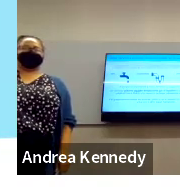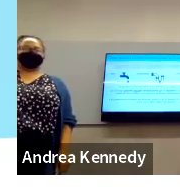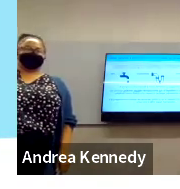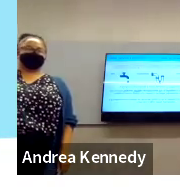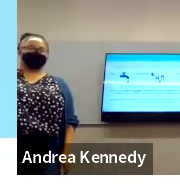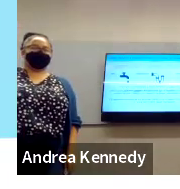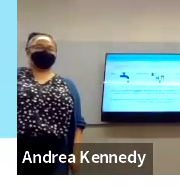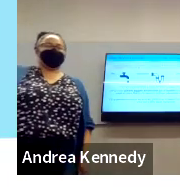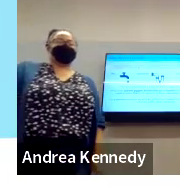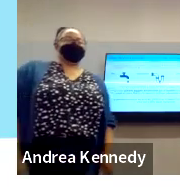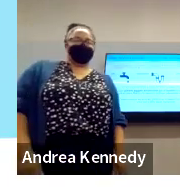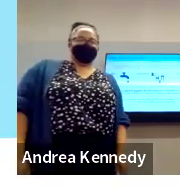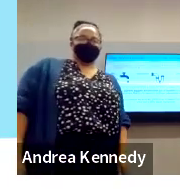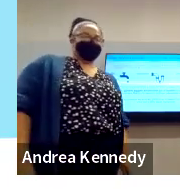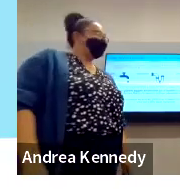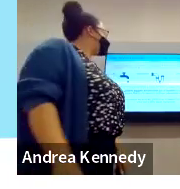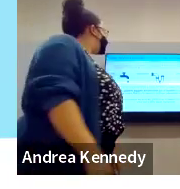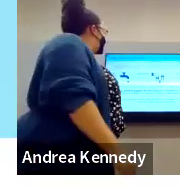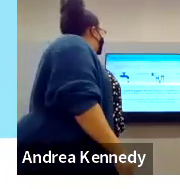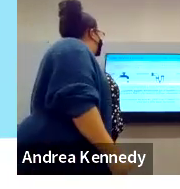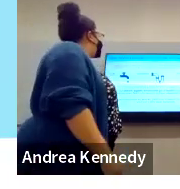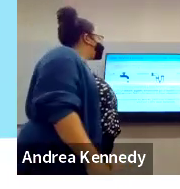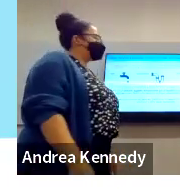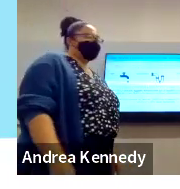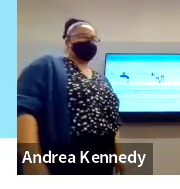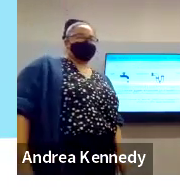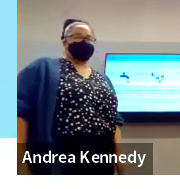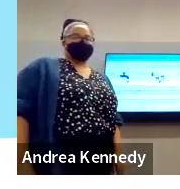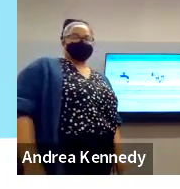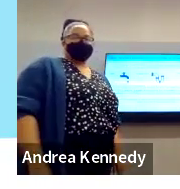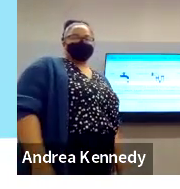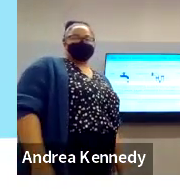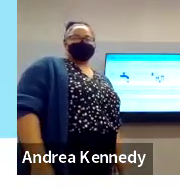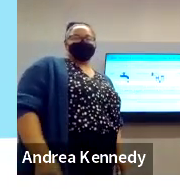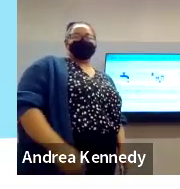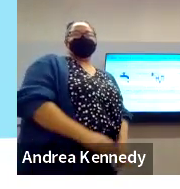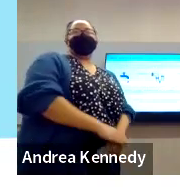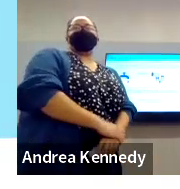una parte. Cubierto por Otra pregunta, sí.